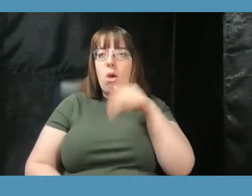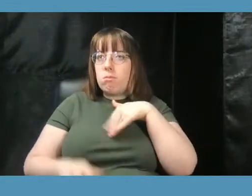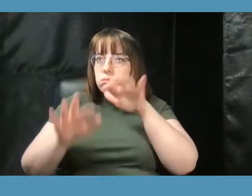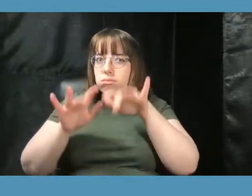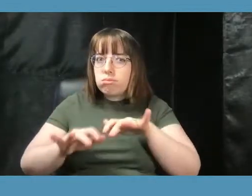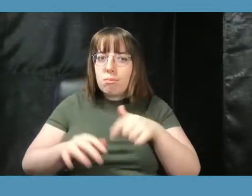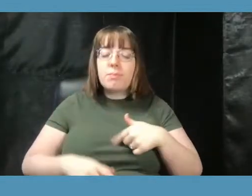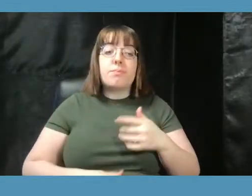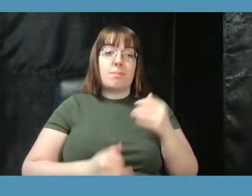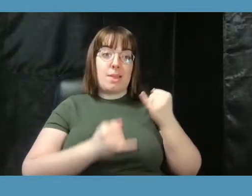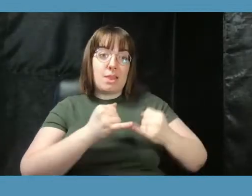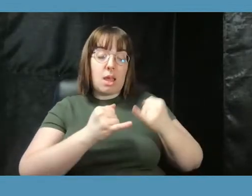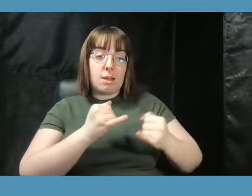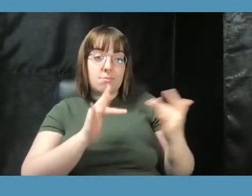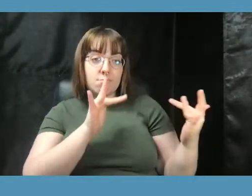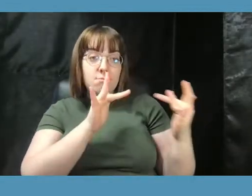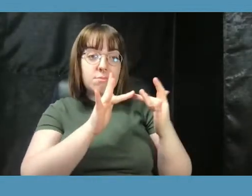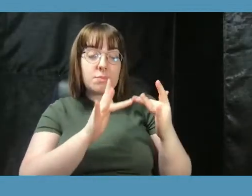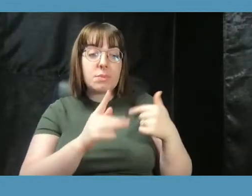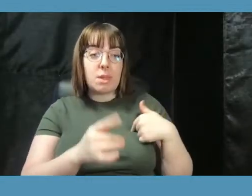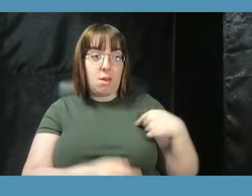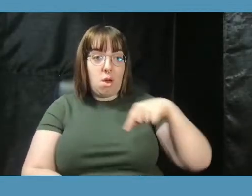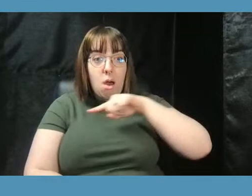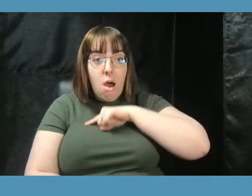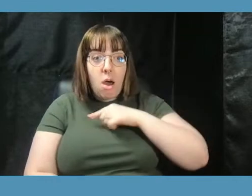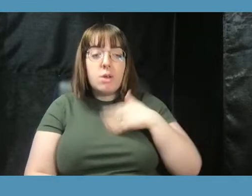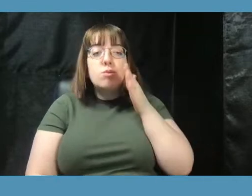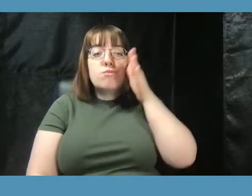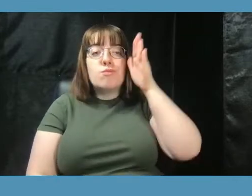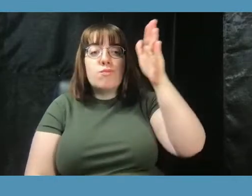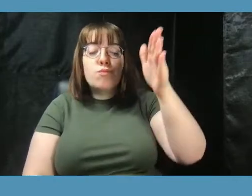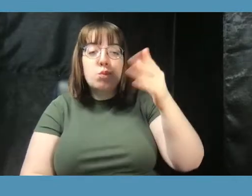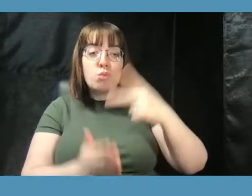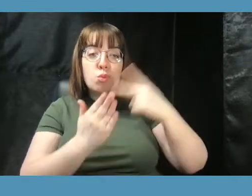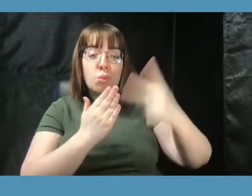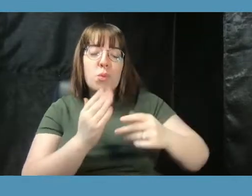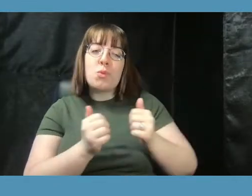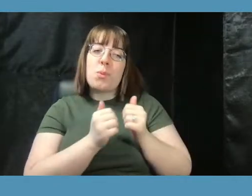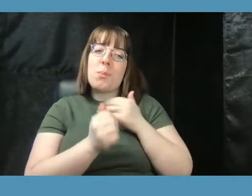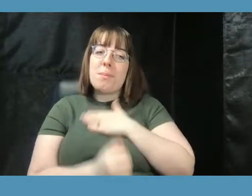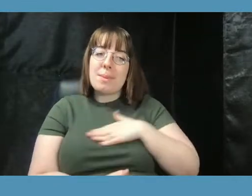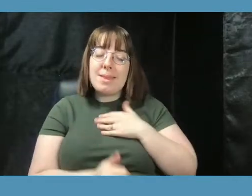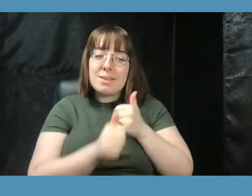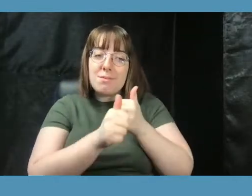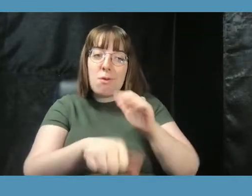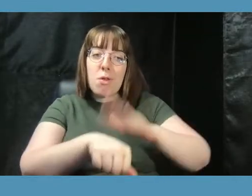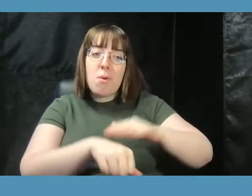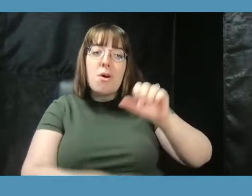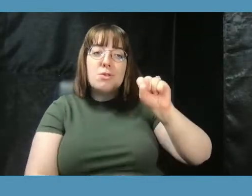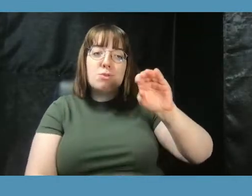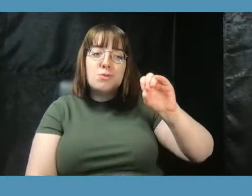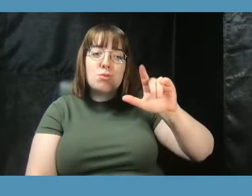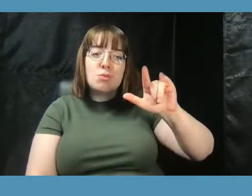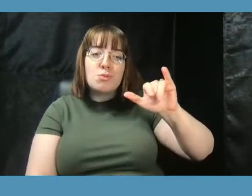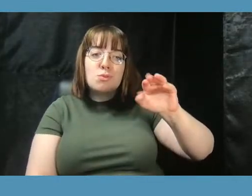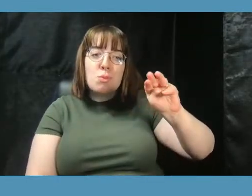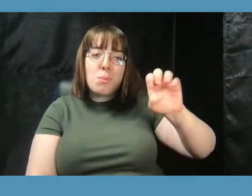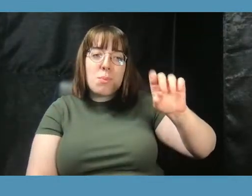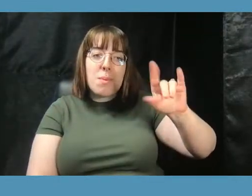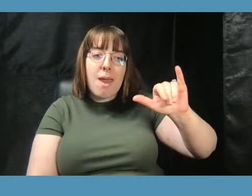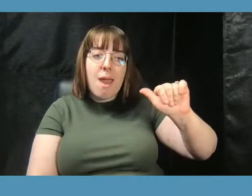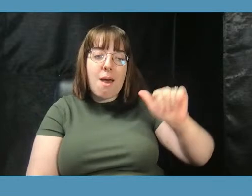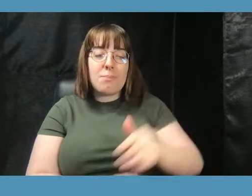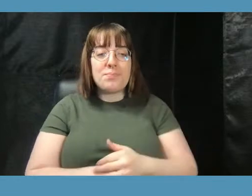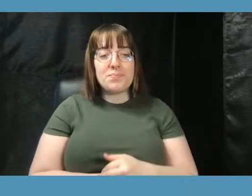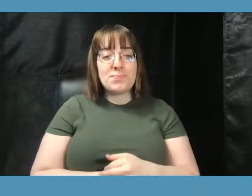us and be aware of future programs, please follow us on social media, and links will be posted in the chat. Now,